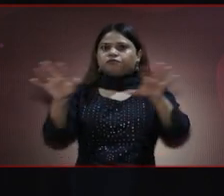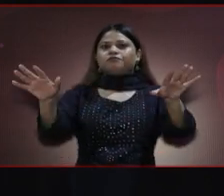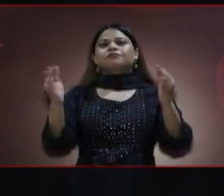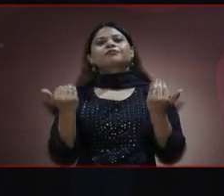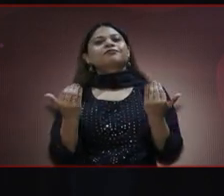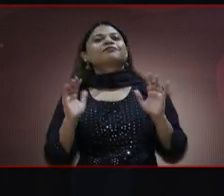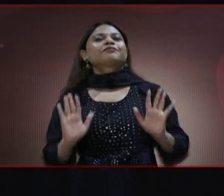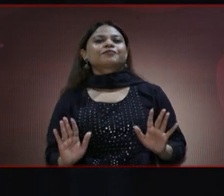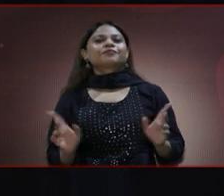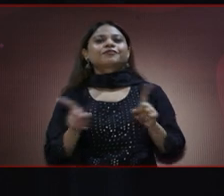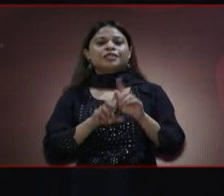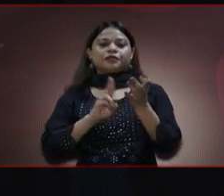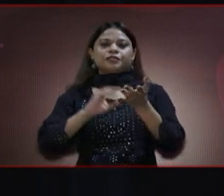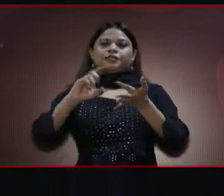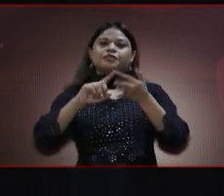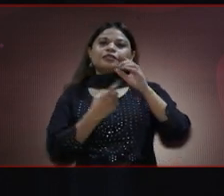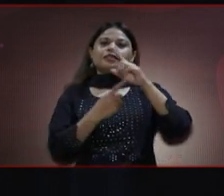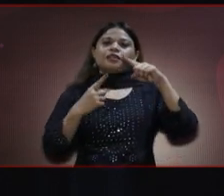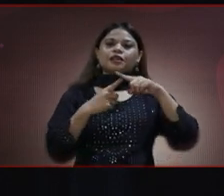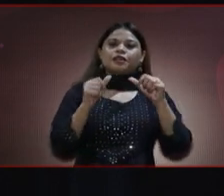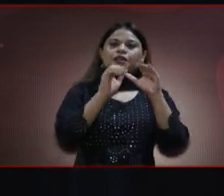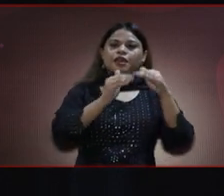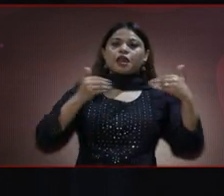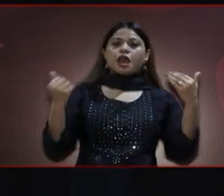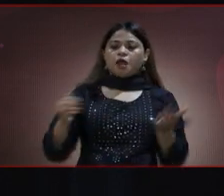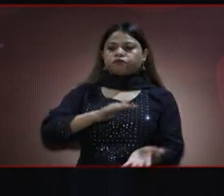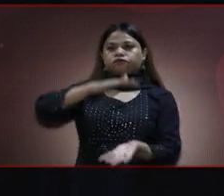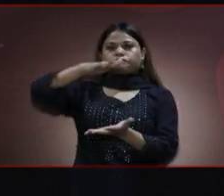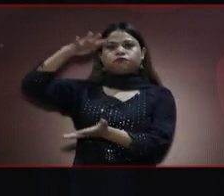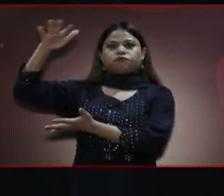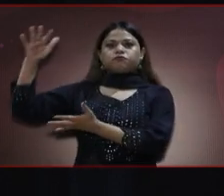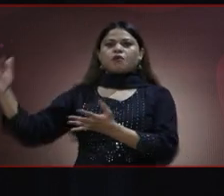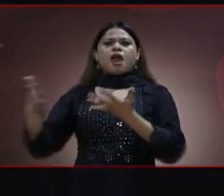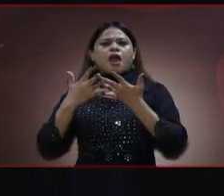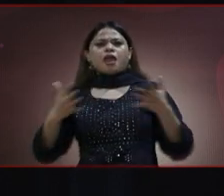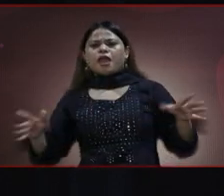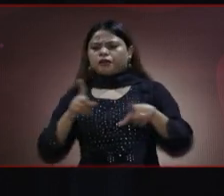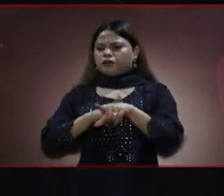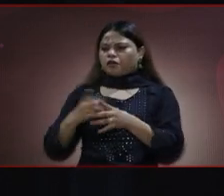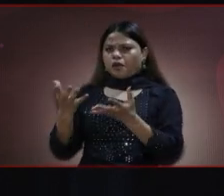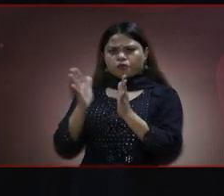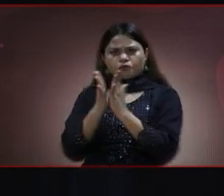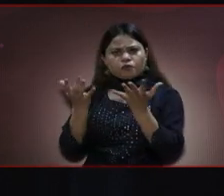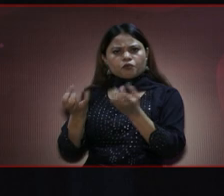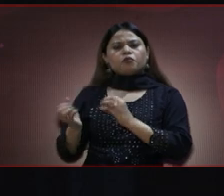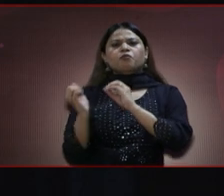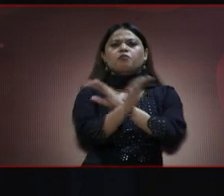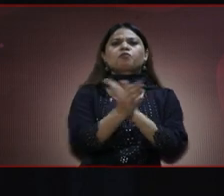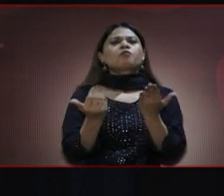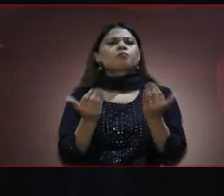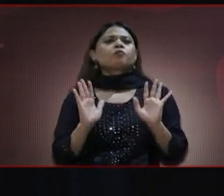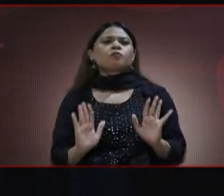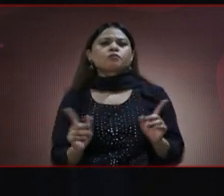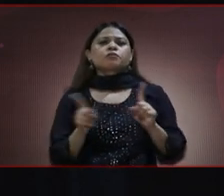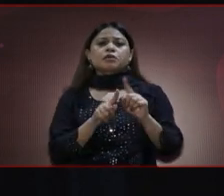work closely with NCERT to introduce bulk ordering solution for schools and government agencies. This initiative